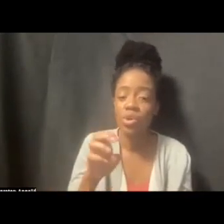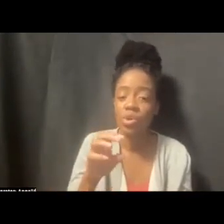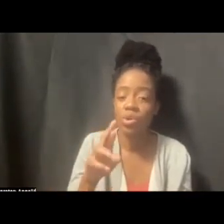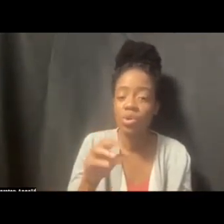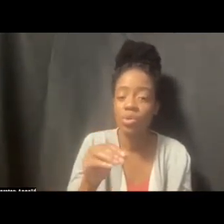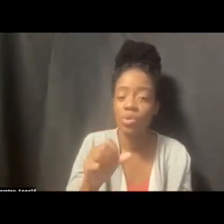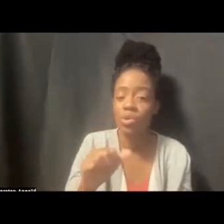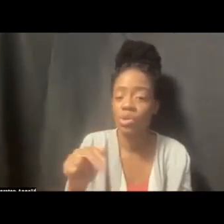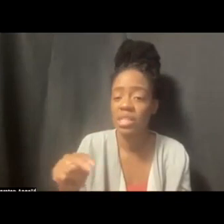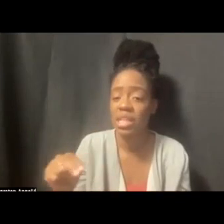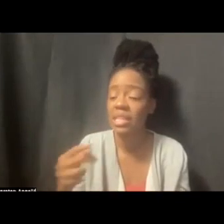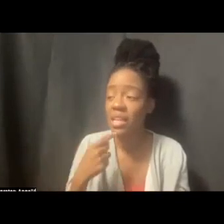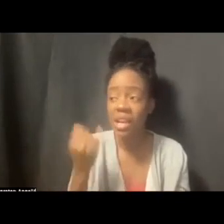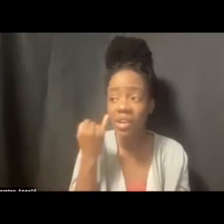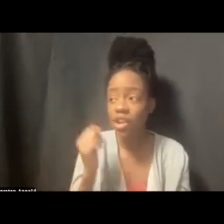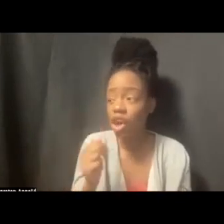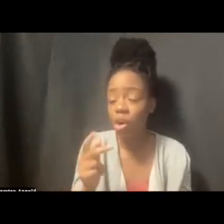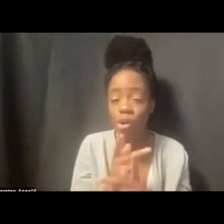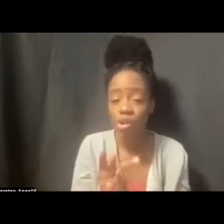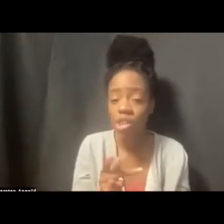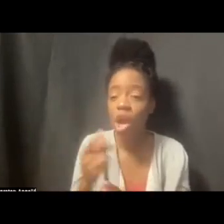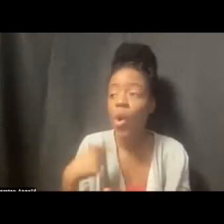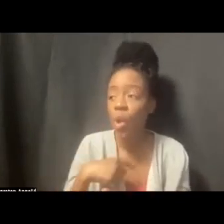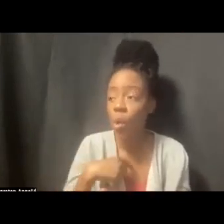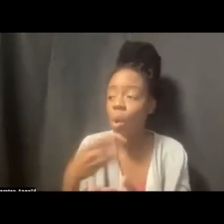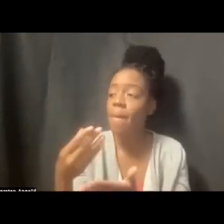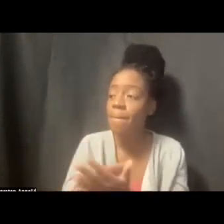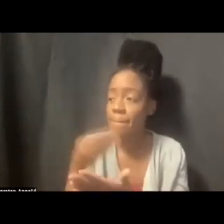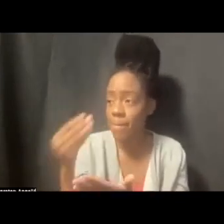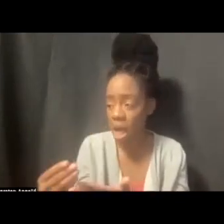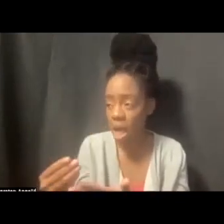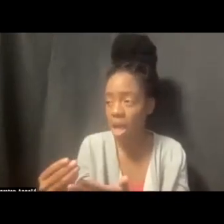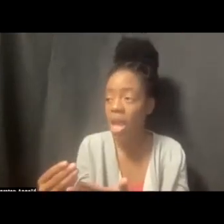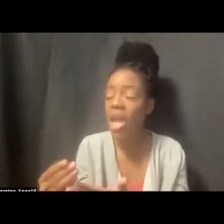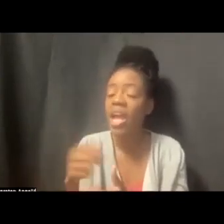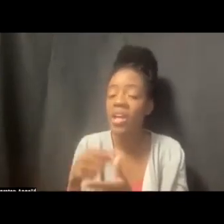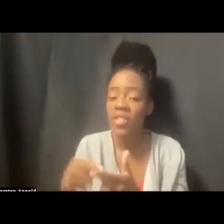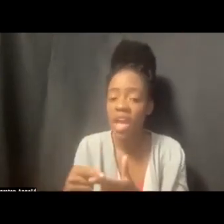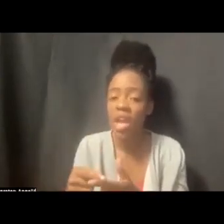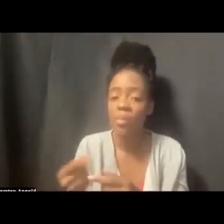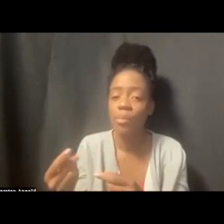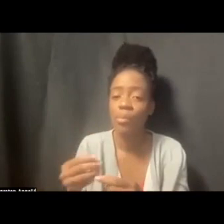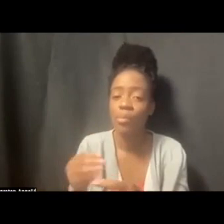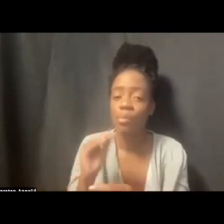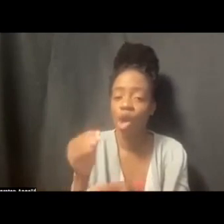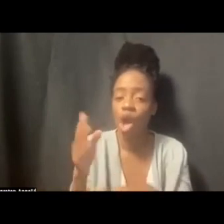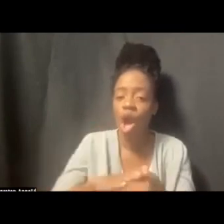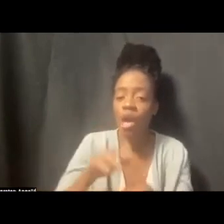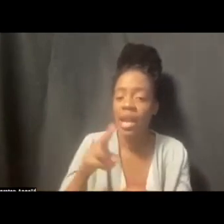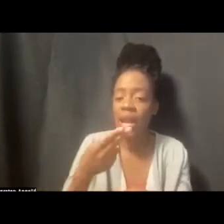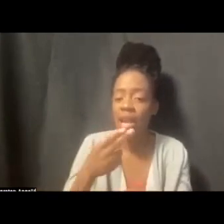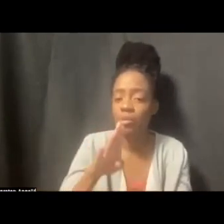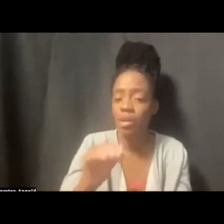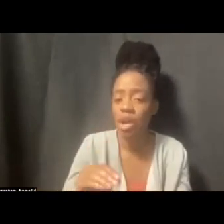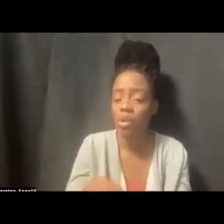show back, we'll take it to HBO, and we'll put it on HBO for the night. Eventually, ABC did, they allowed us to film